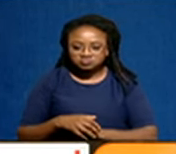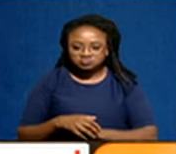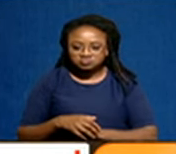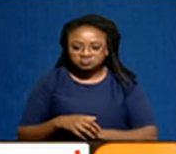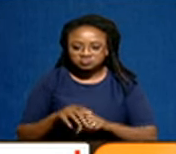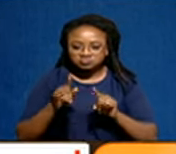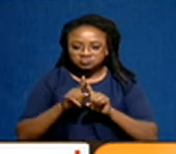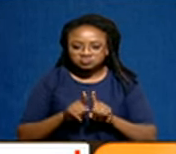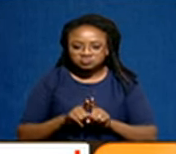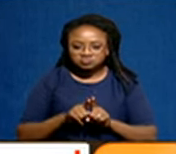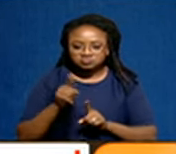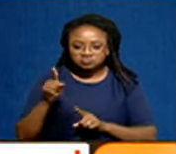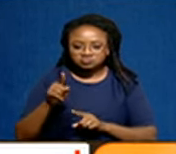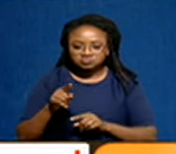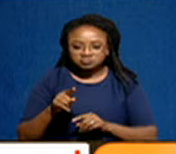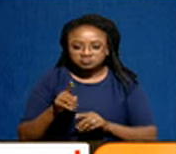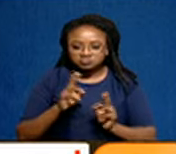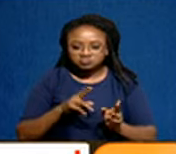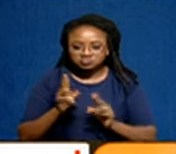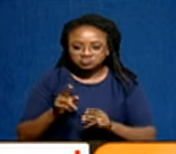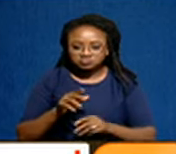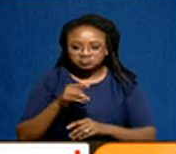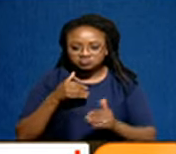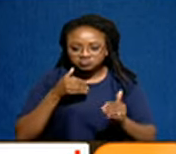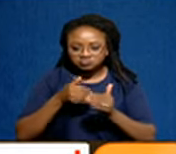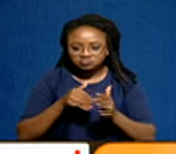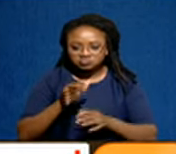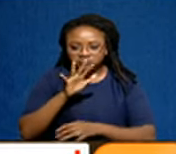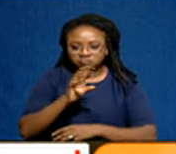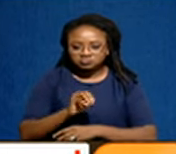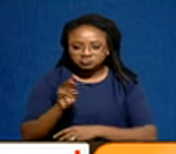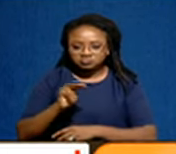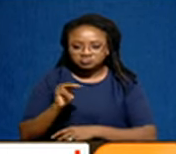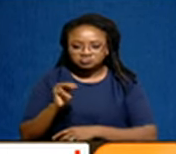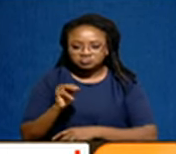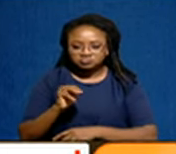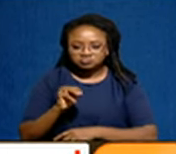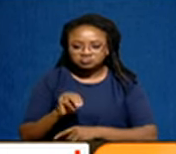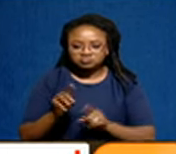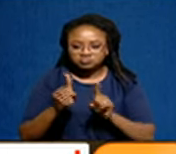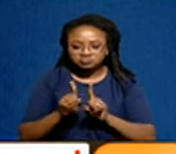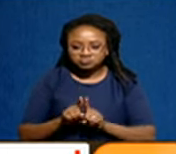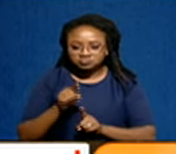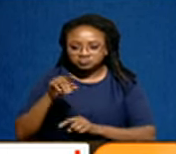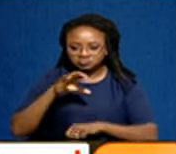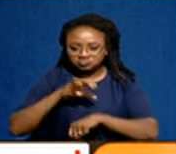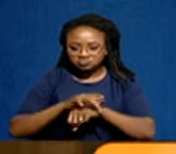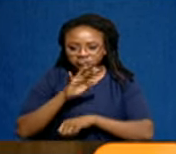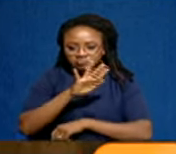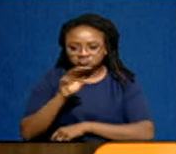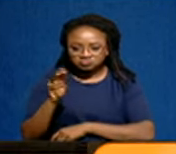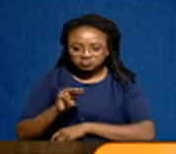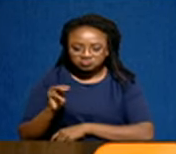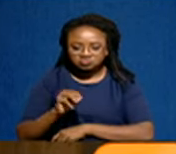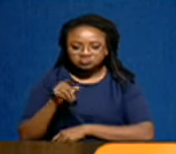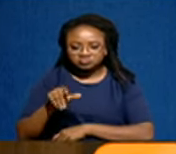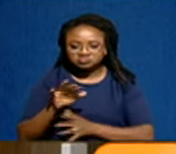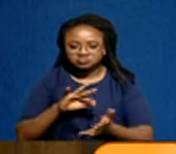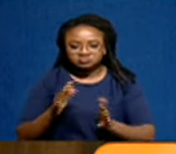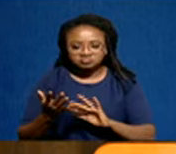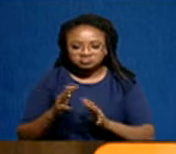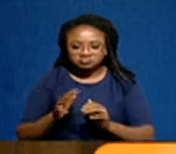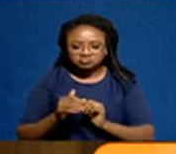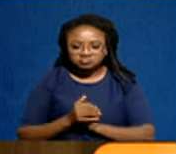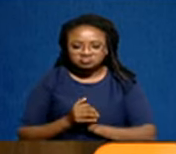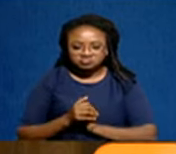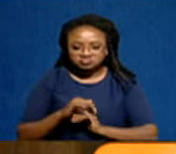the annual turnover is up to 50 million, then it, you know, a 5 million loan basically is more than sufficient from what we've